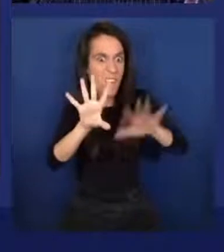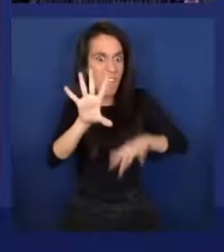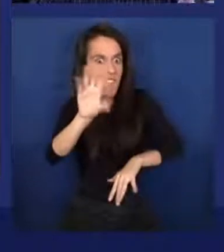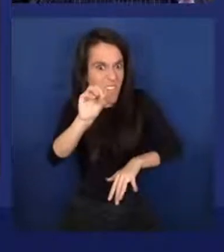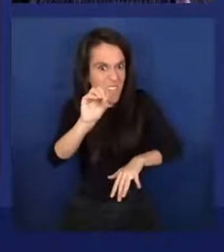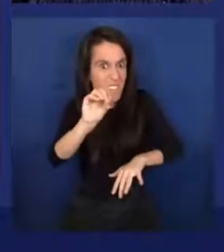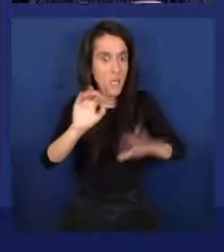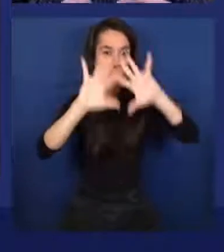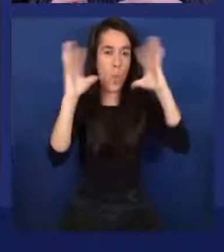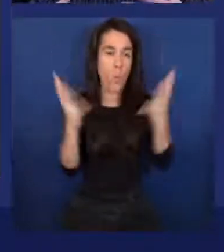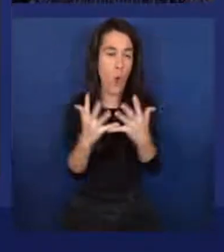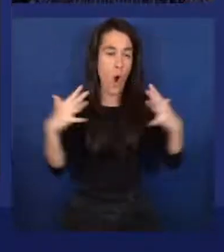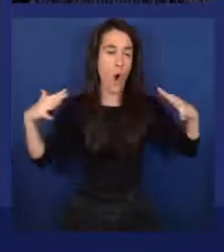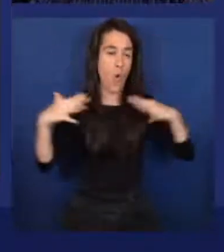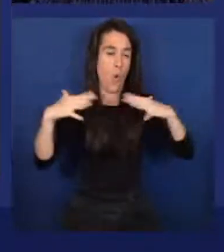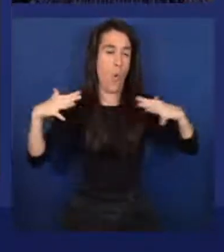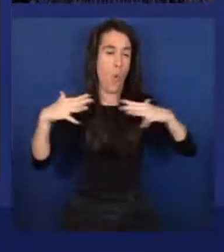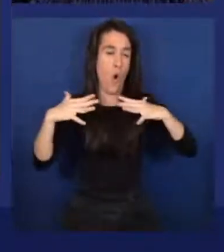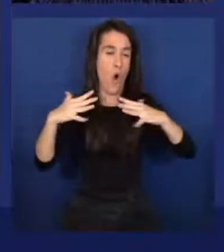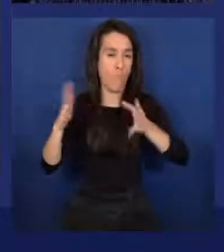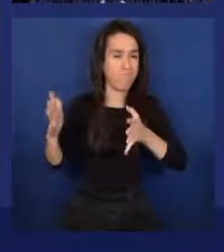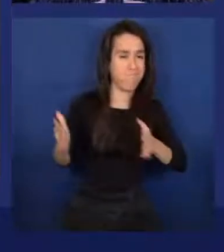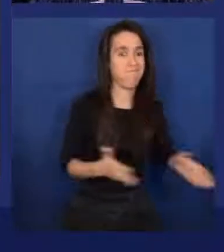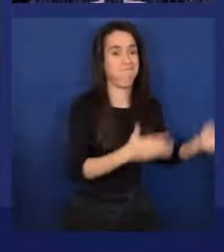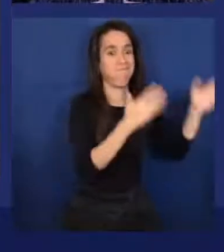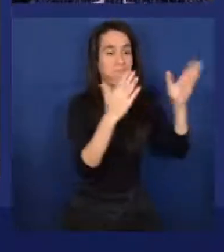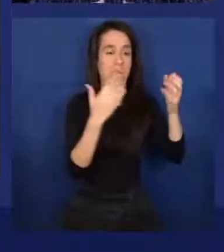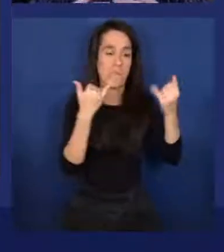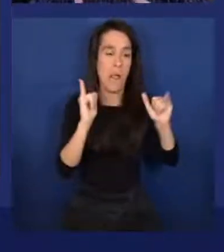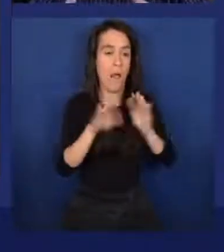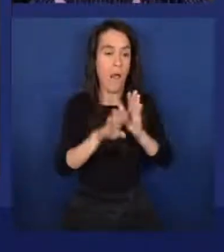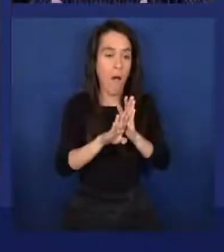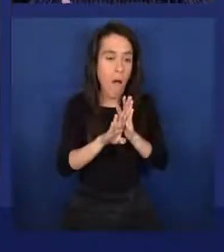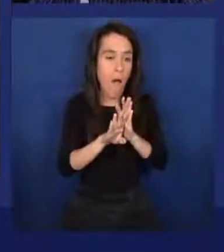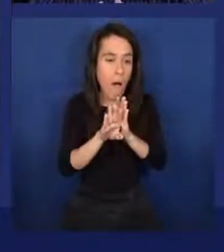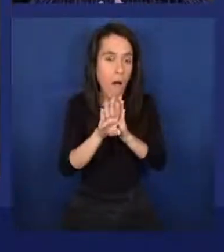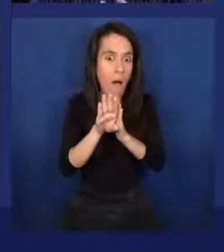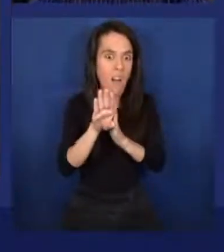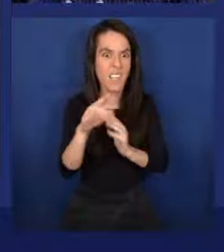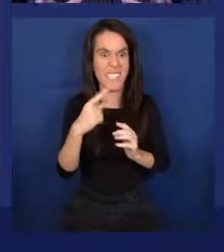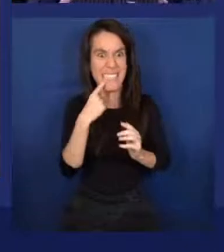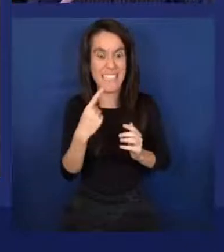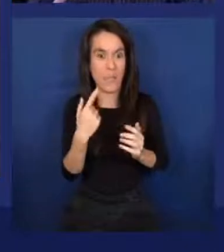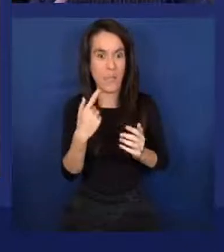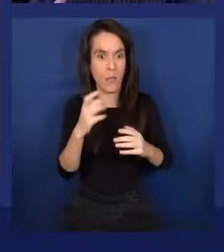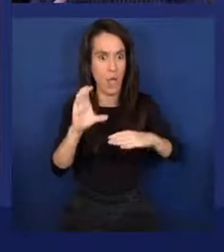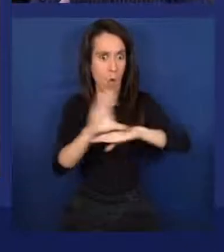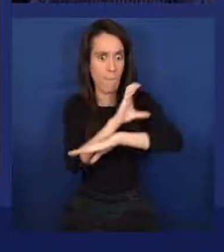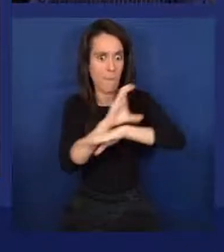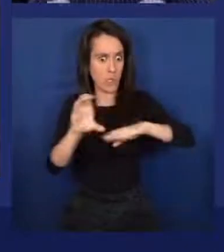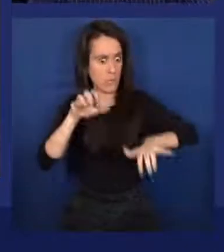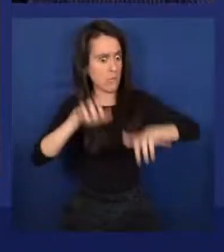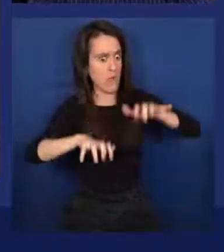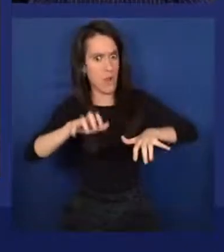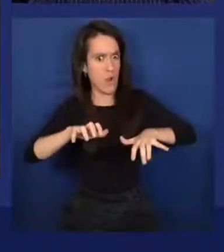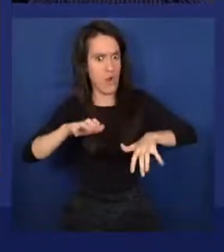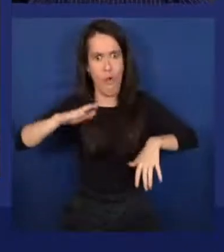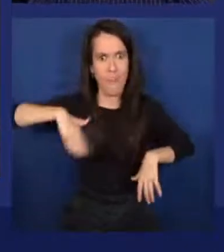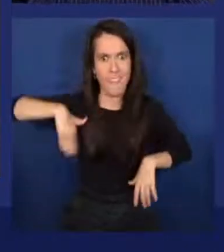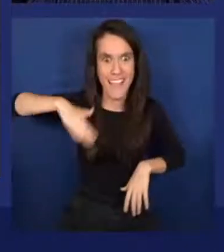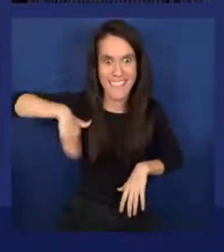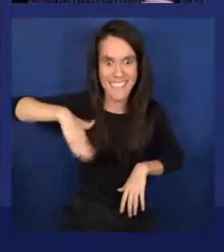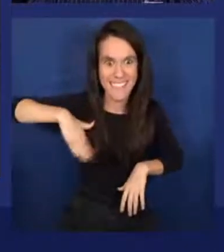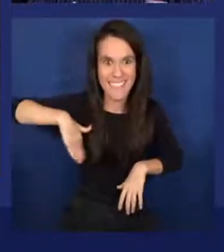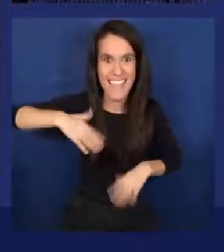not long past. They're still doing recovery. And the modern computer is not really born yet. We have